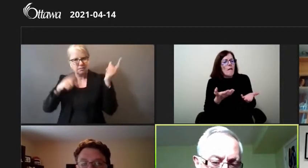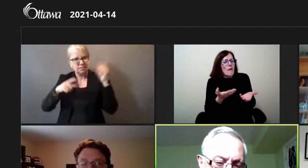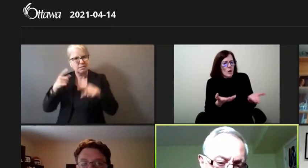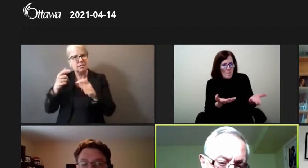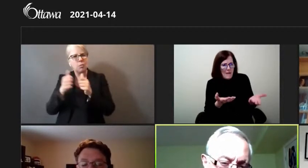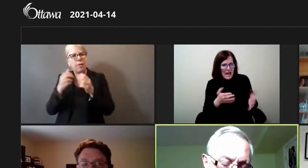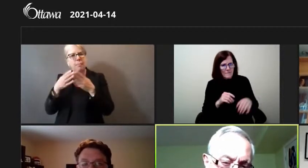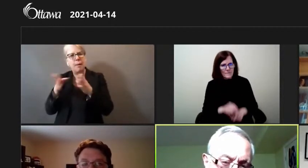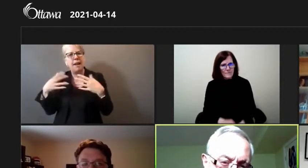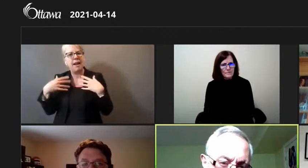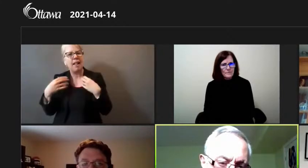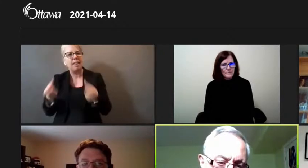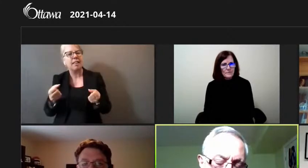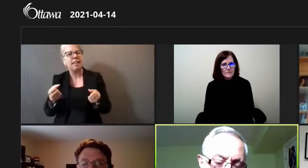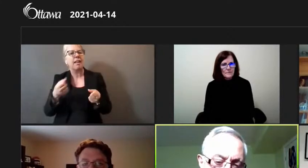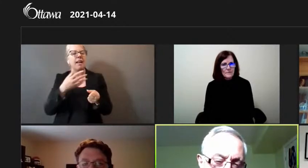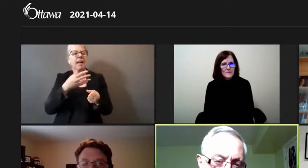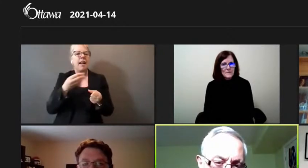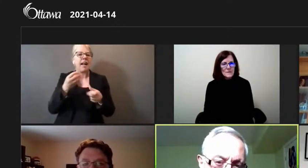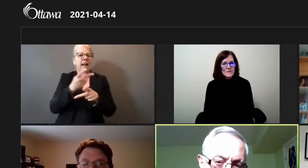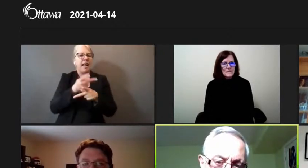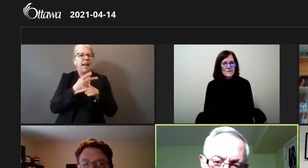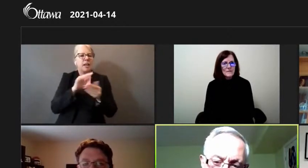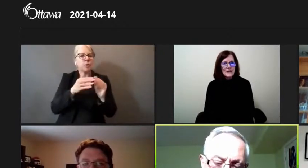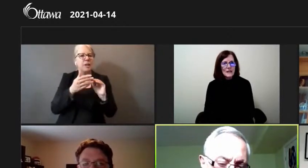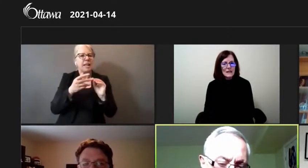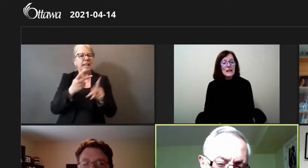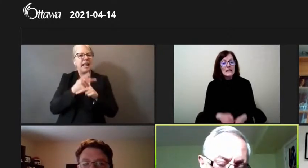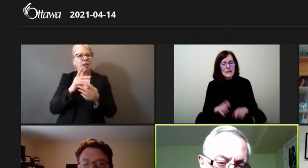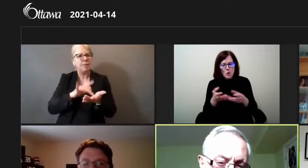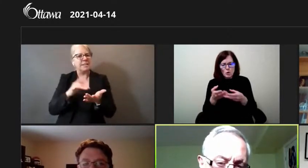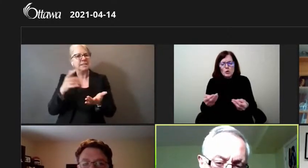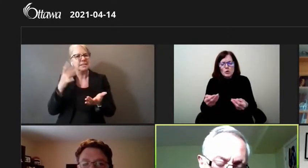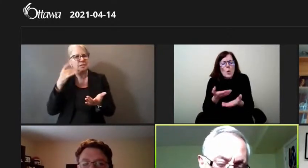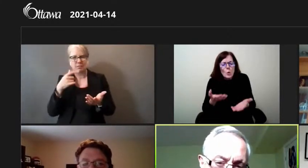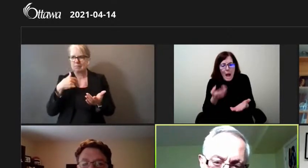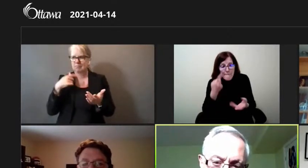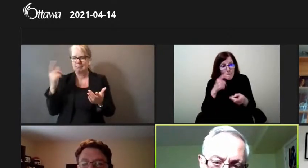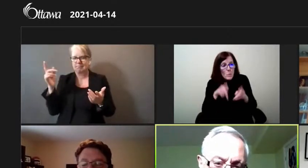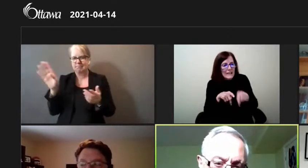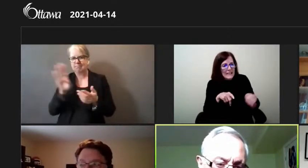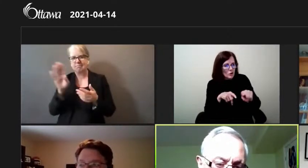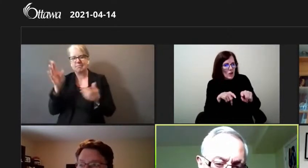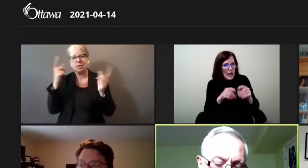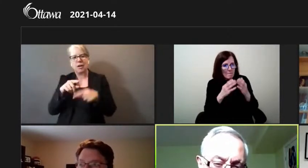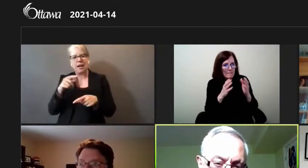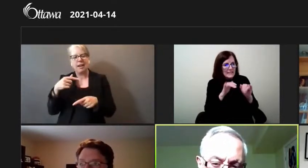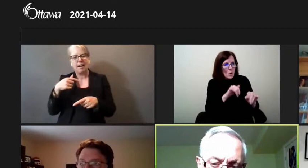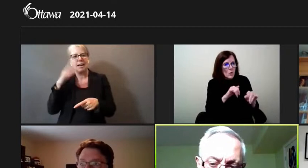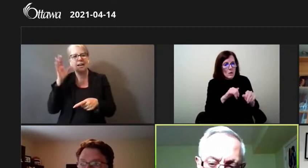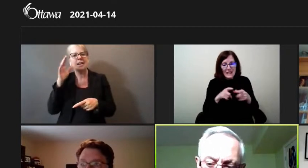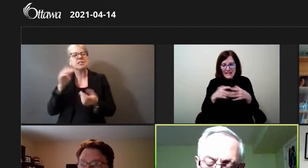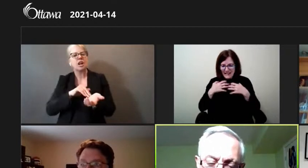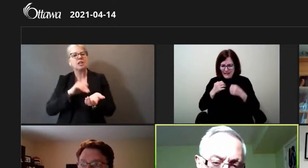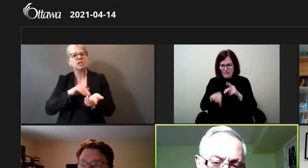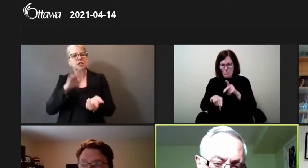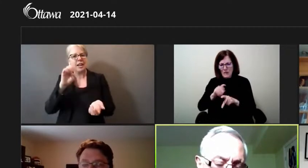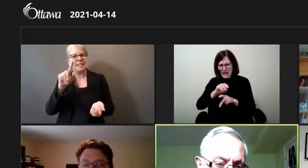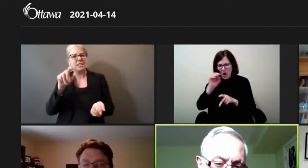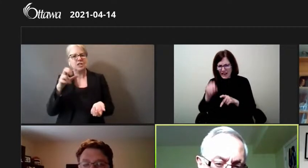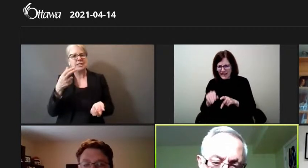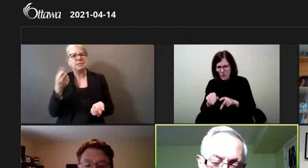health and the per medicine in the community? I would imagine, I heard from Dr. Atchis before, that